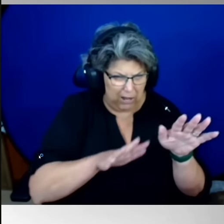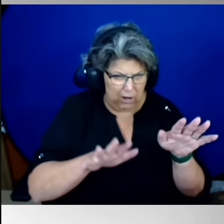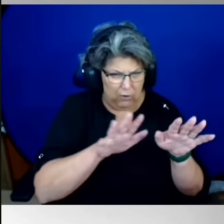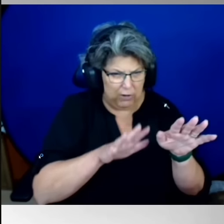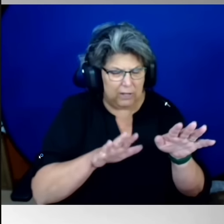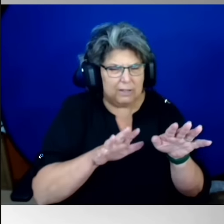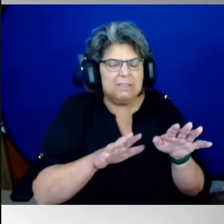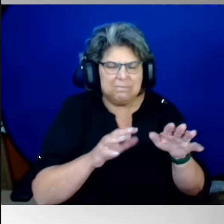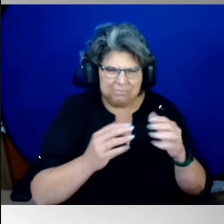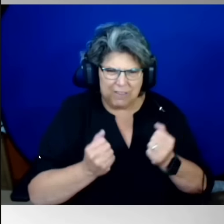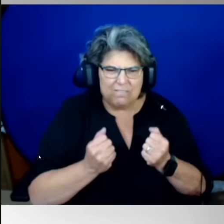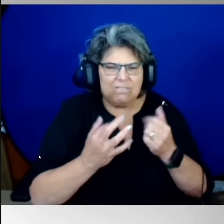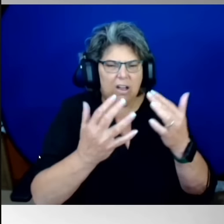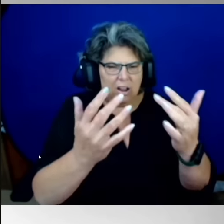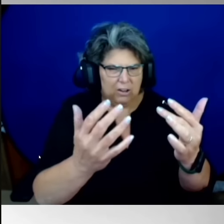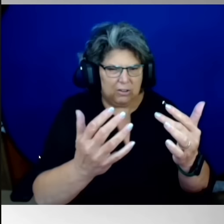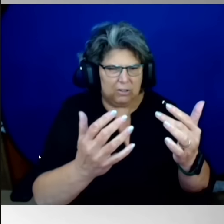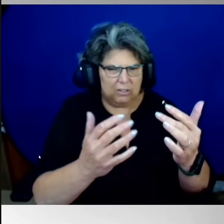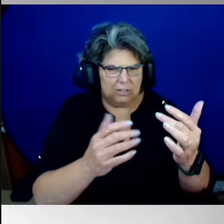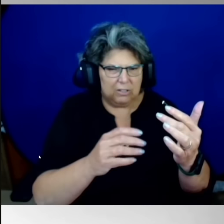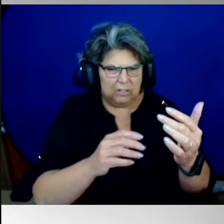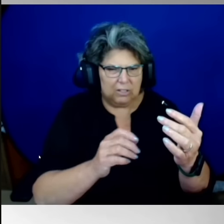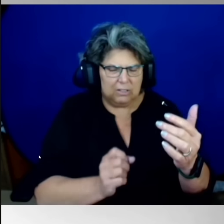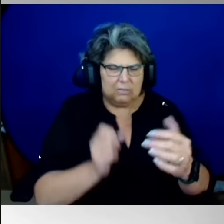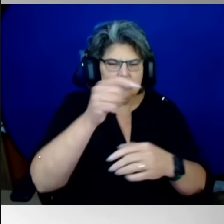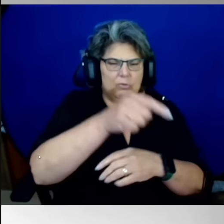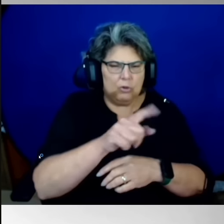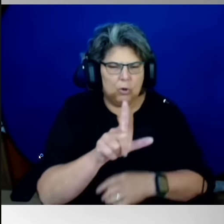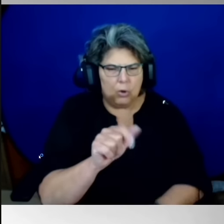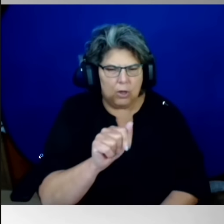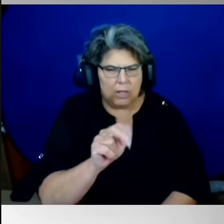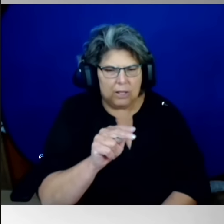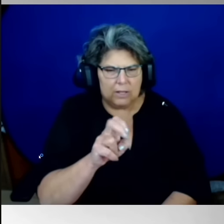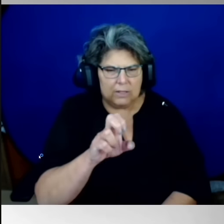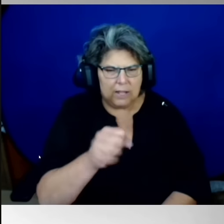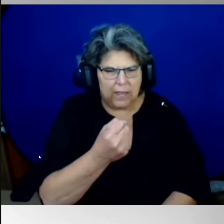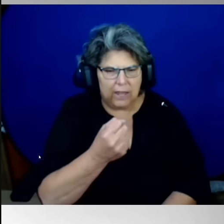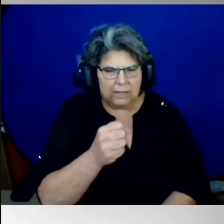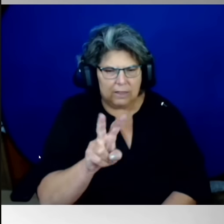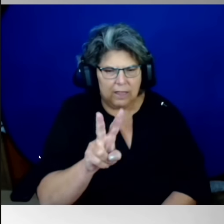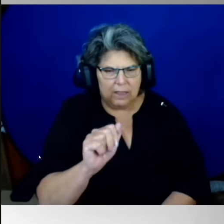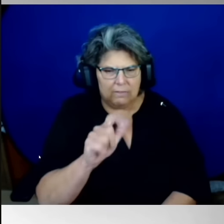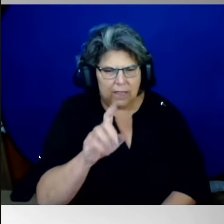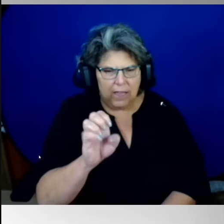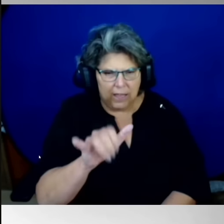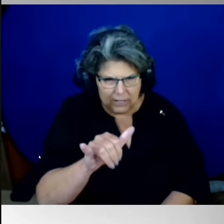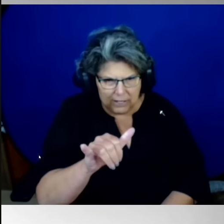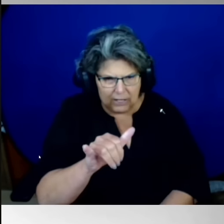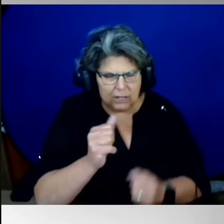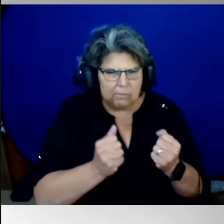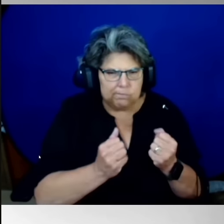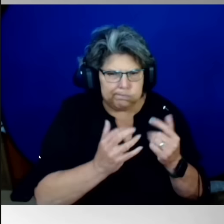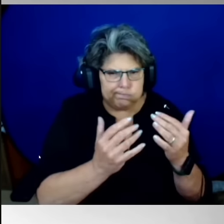off at its skip towards Lanes Valley. It ran to Battle Creek, did a